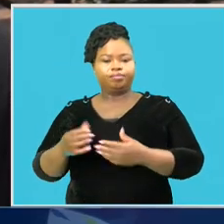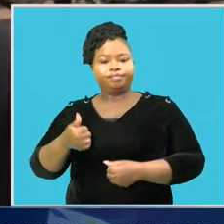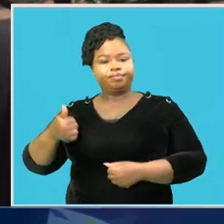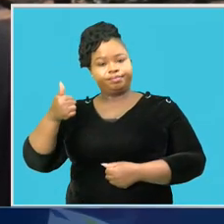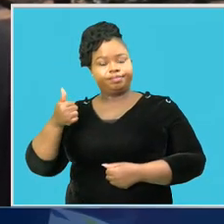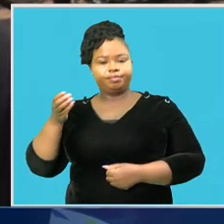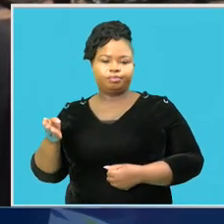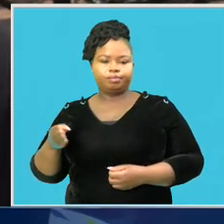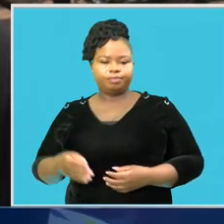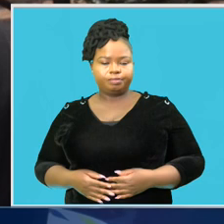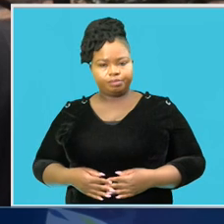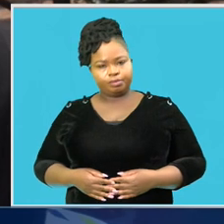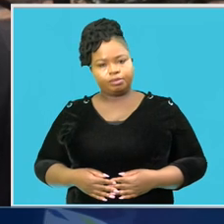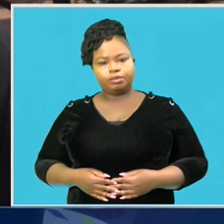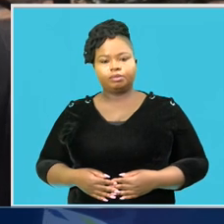the station there,